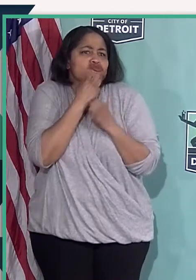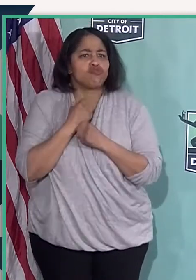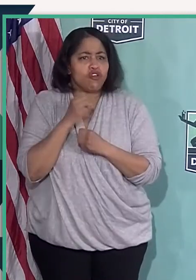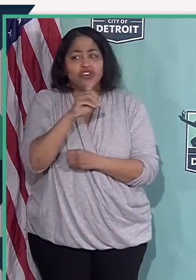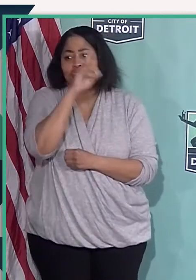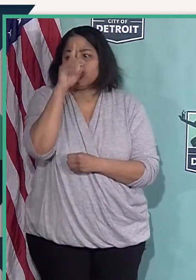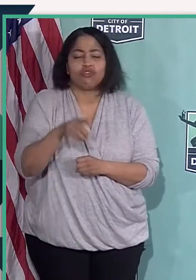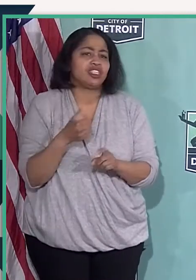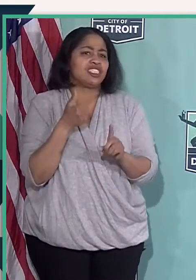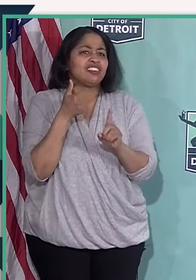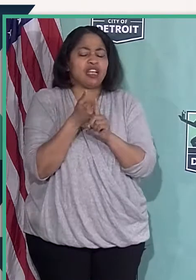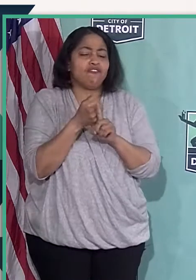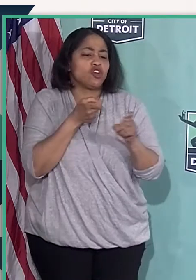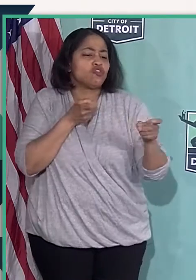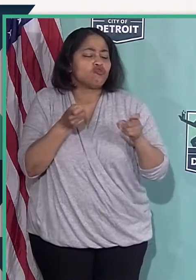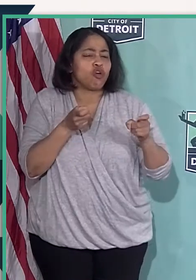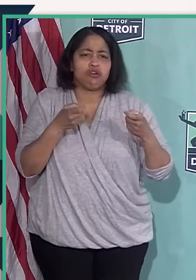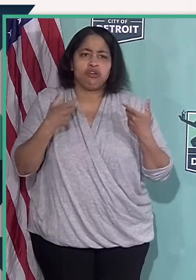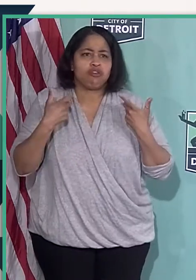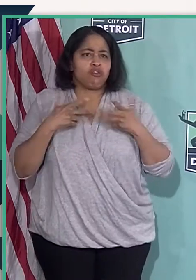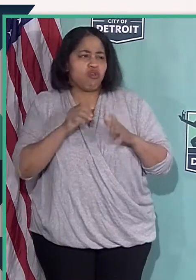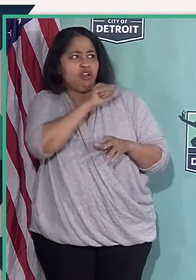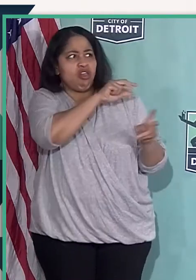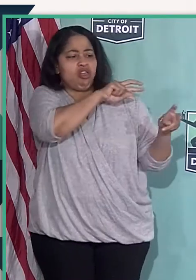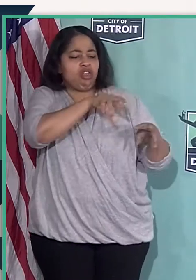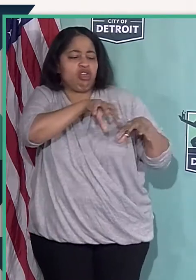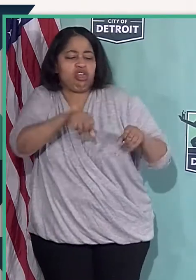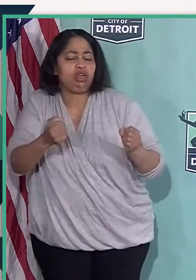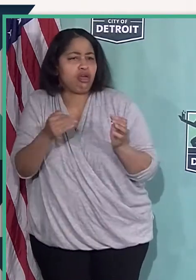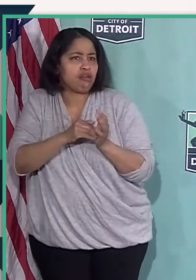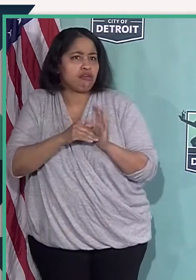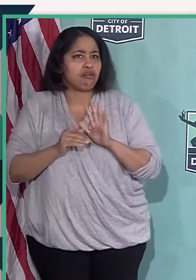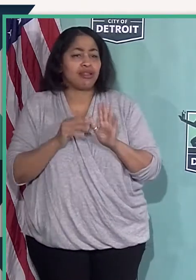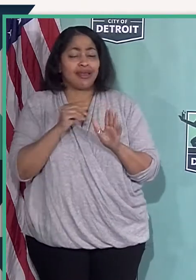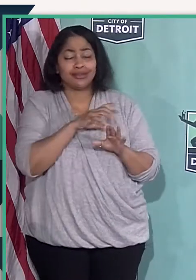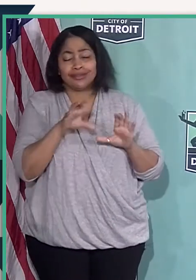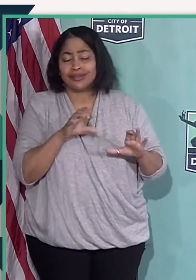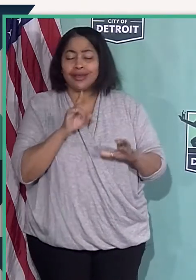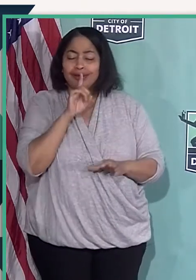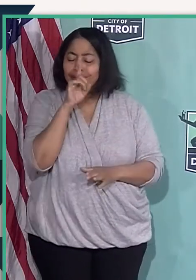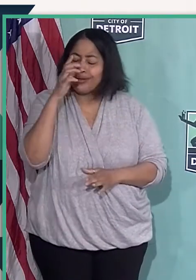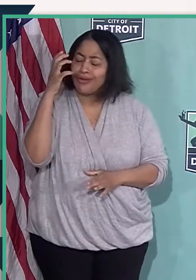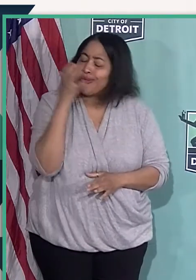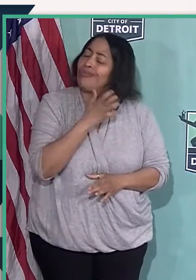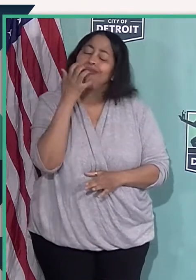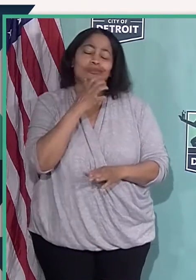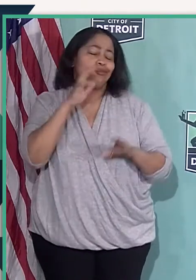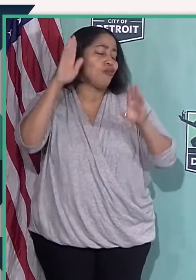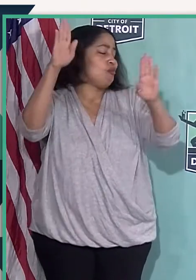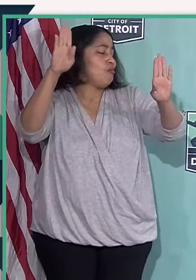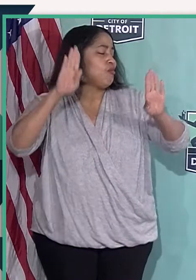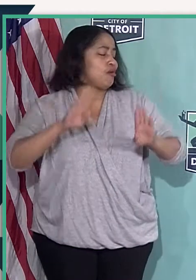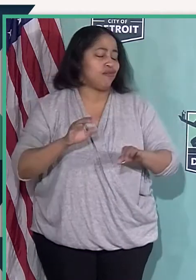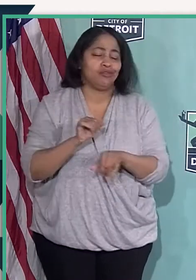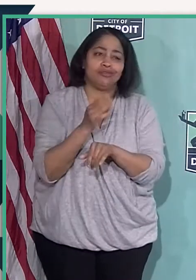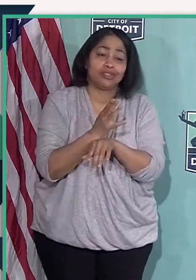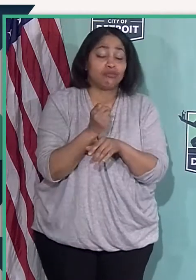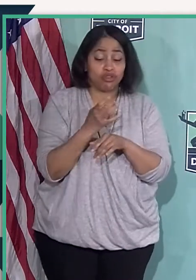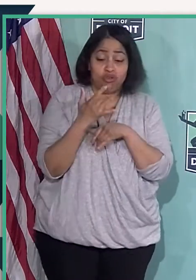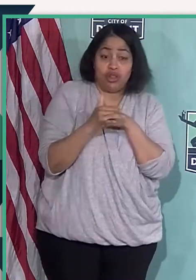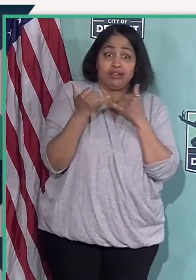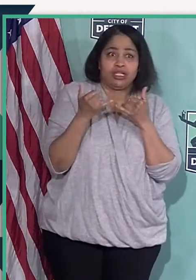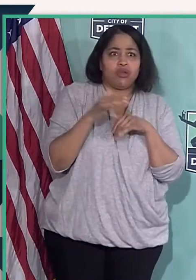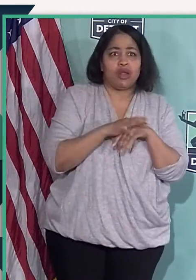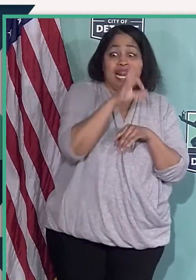Detroit's self-control, and just did a wonderful job. And so earlier today, on